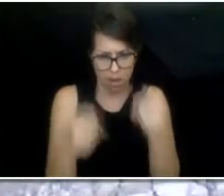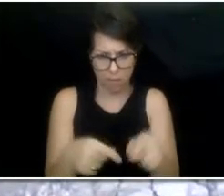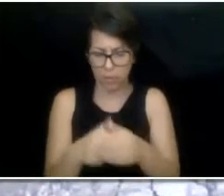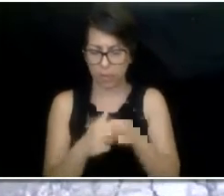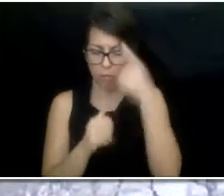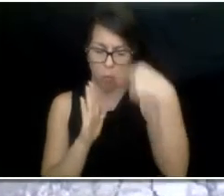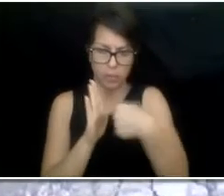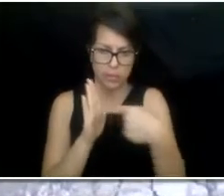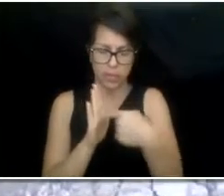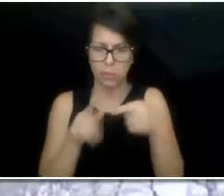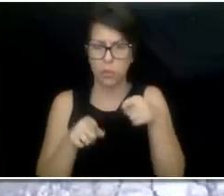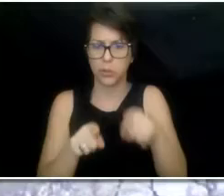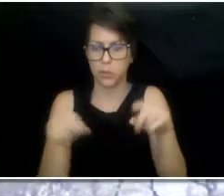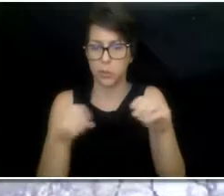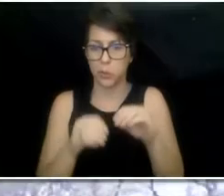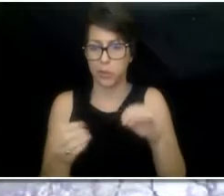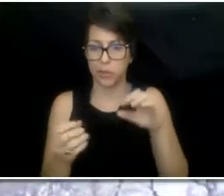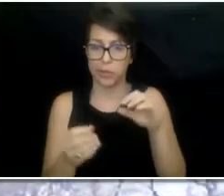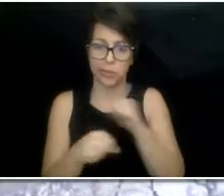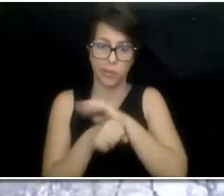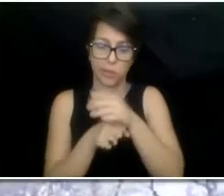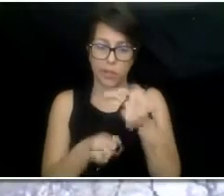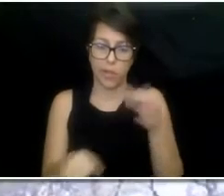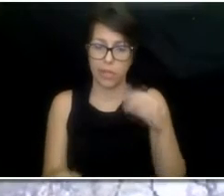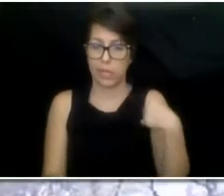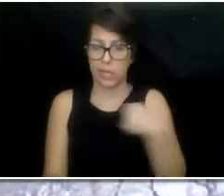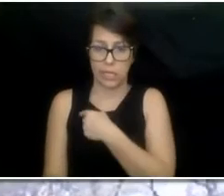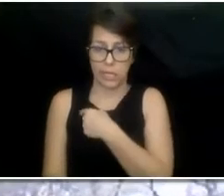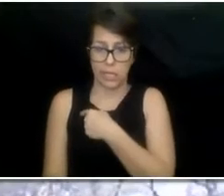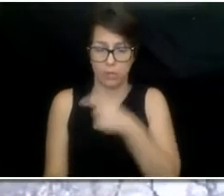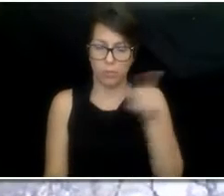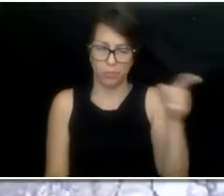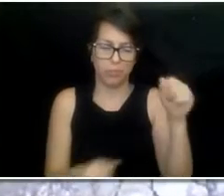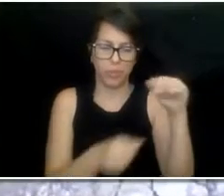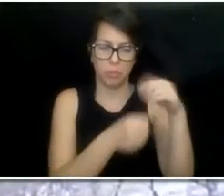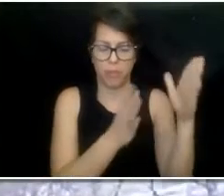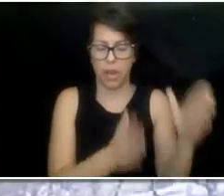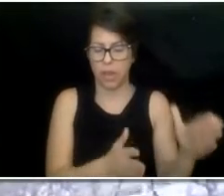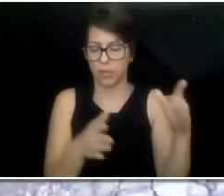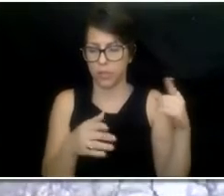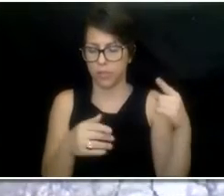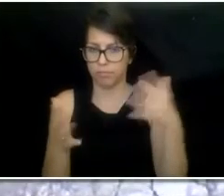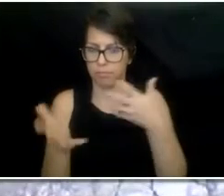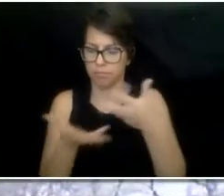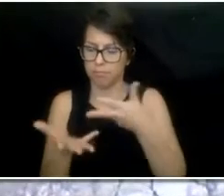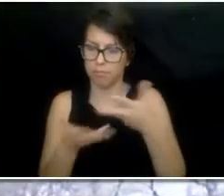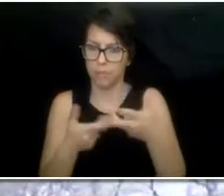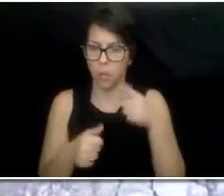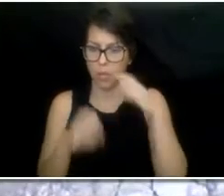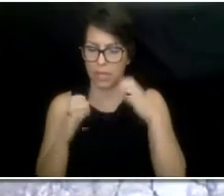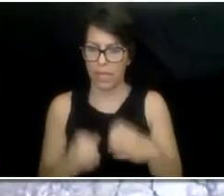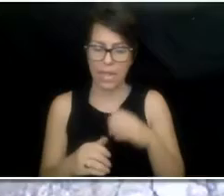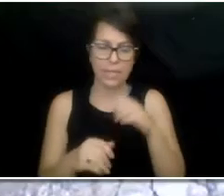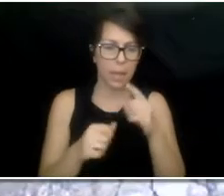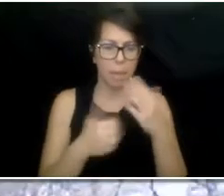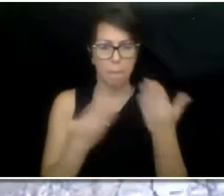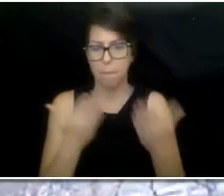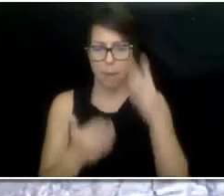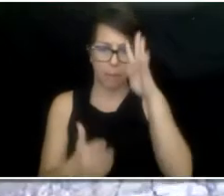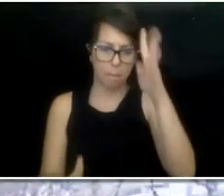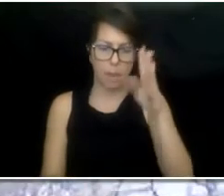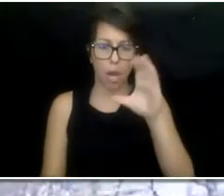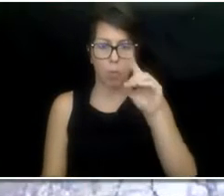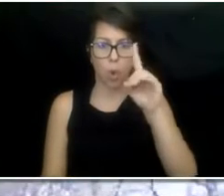conversation this is safety planning best practice and that that we have always shared in our trainings for